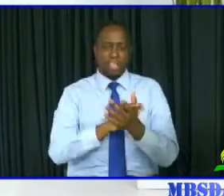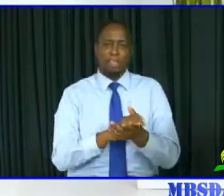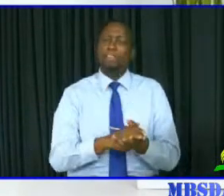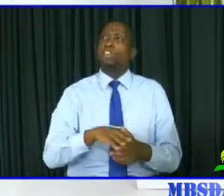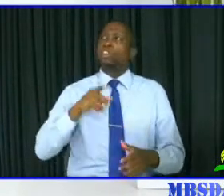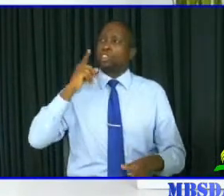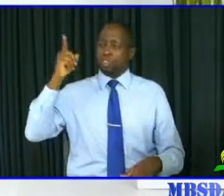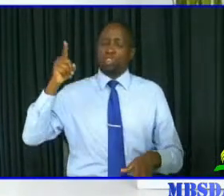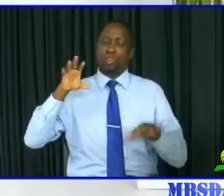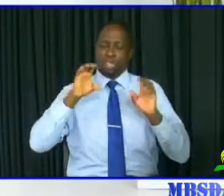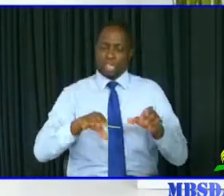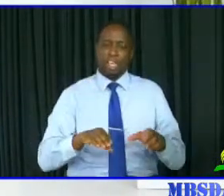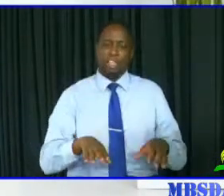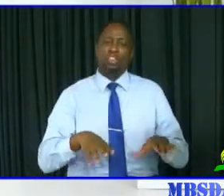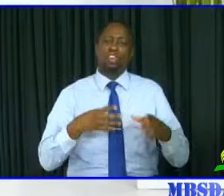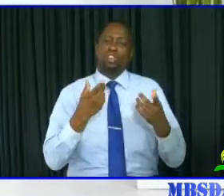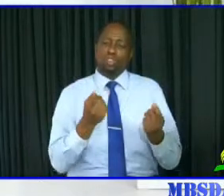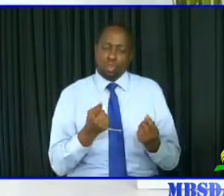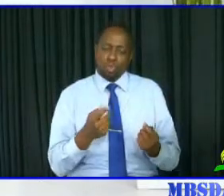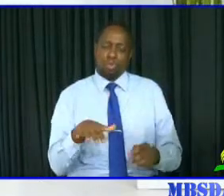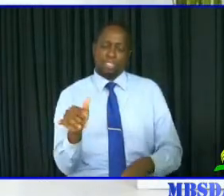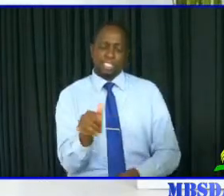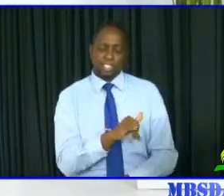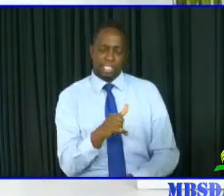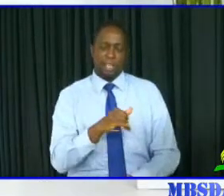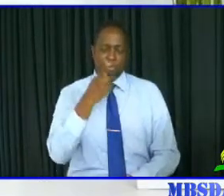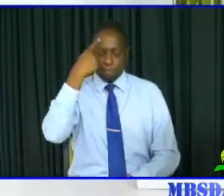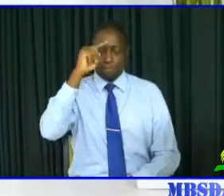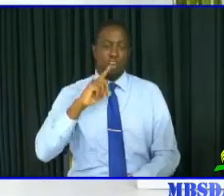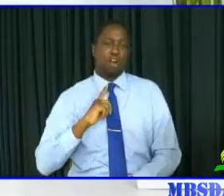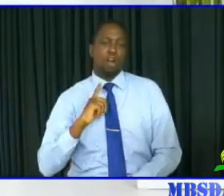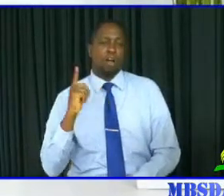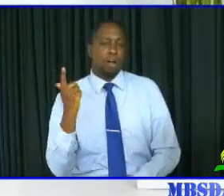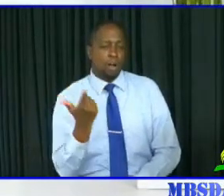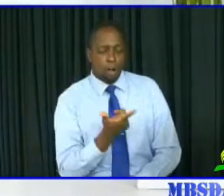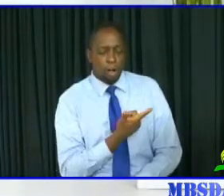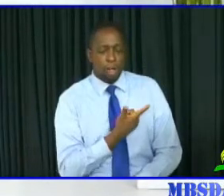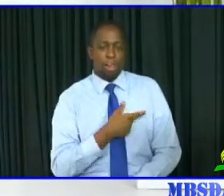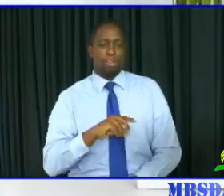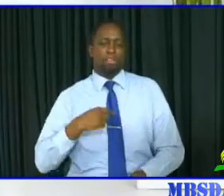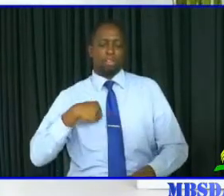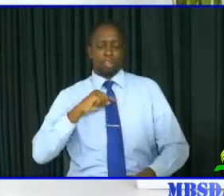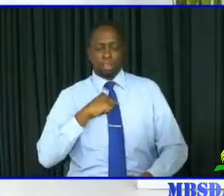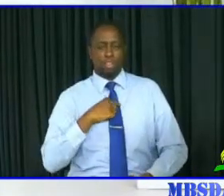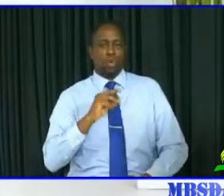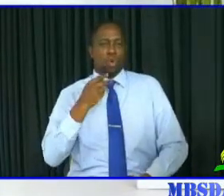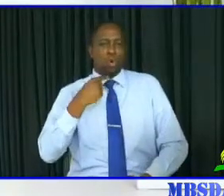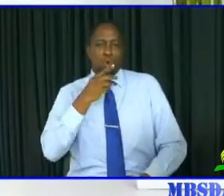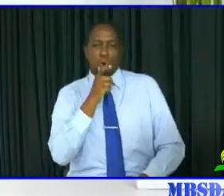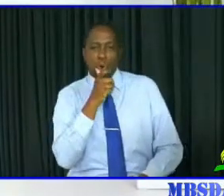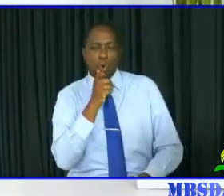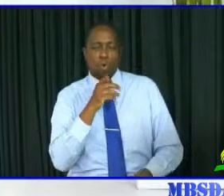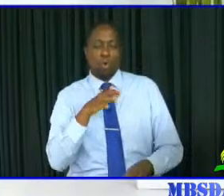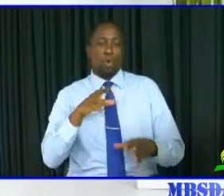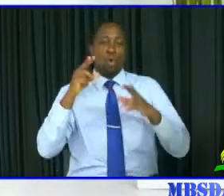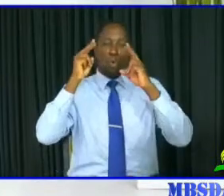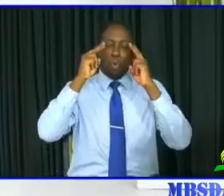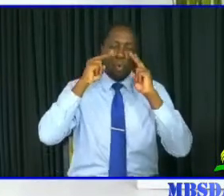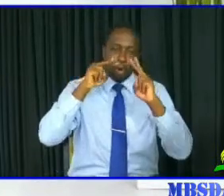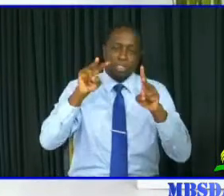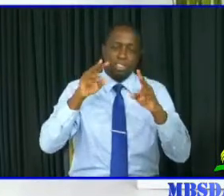to do it for each individual who is in this chat, who is on NCU, who will be watching